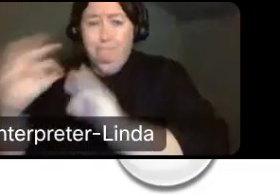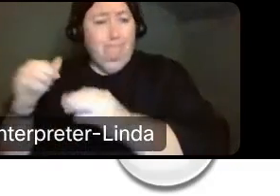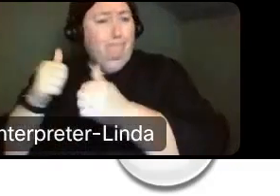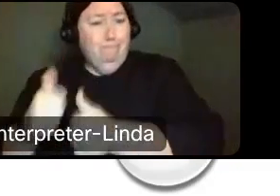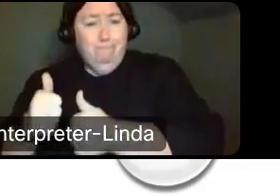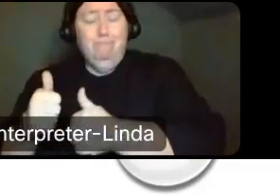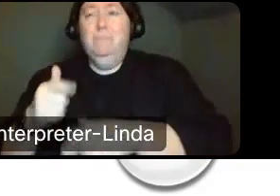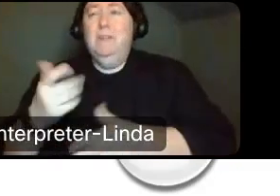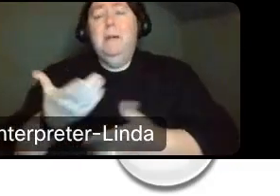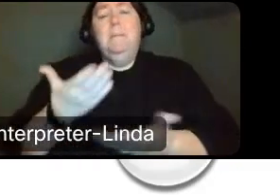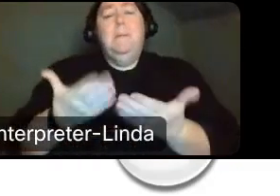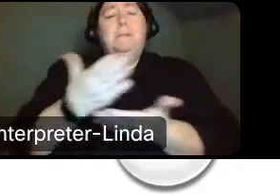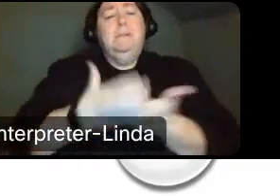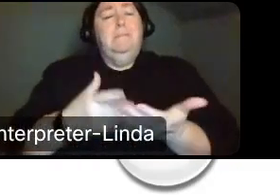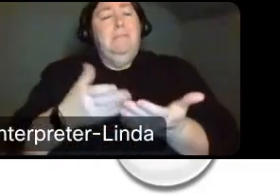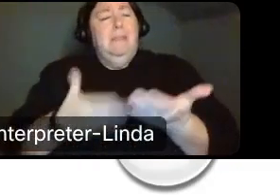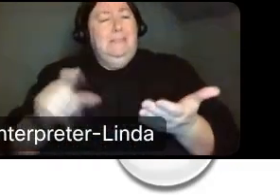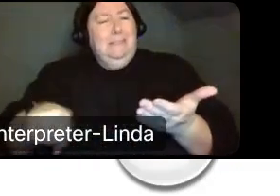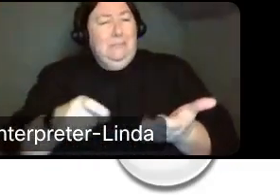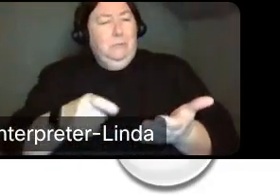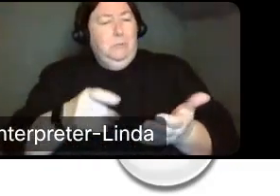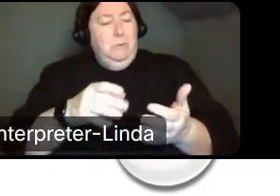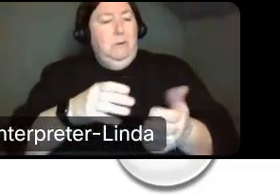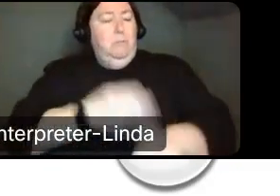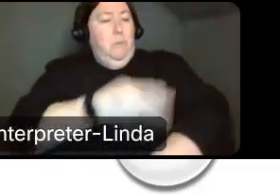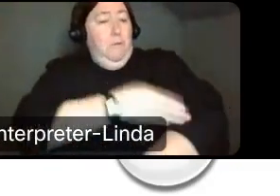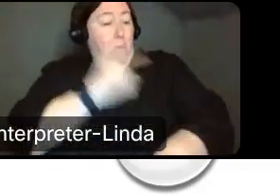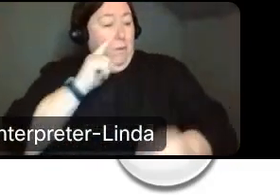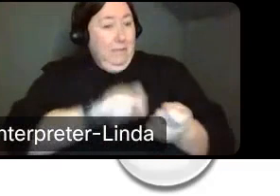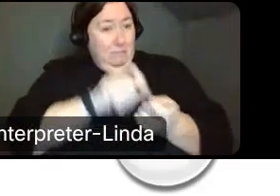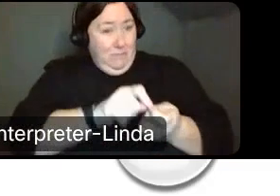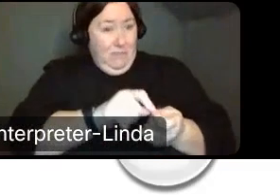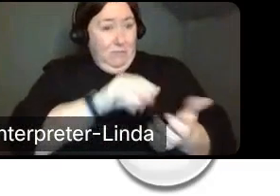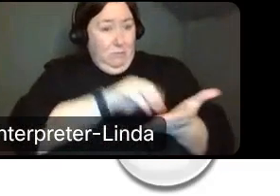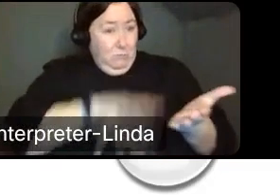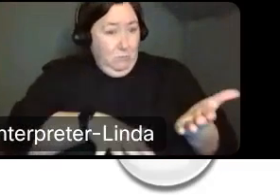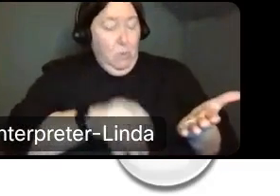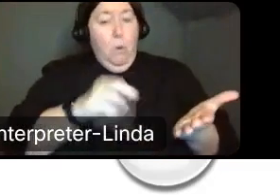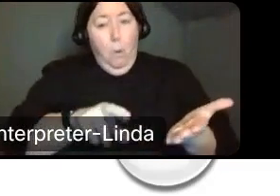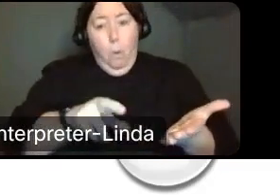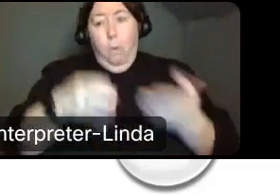we could improve upon, maybe for this particular child or for overall the services that we provide.